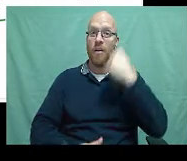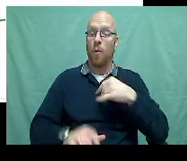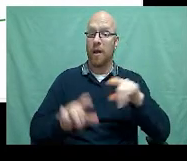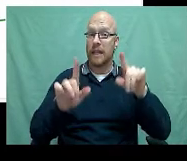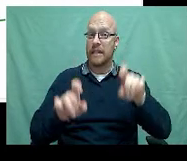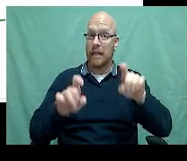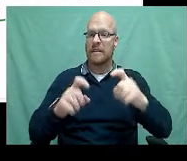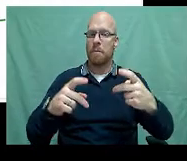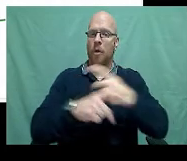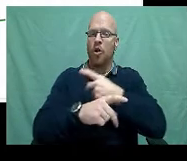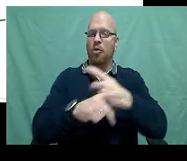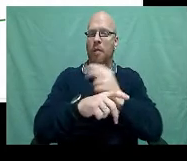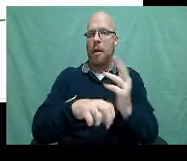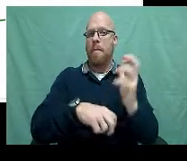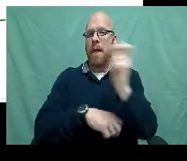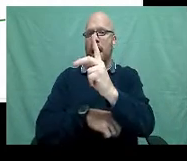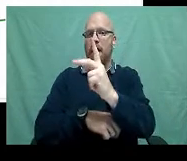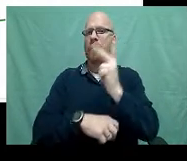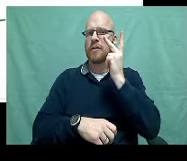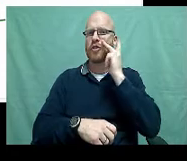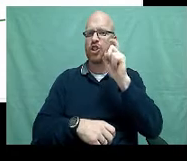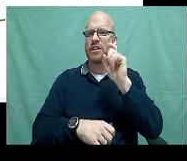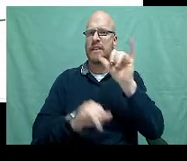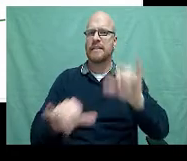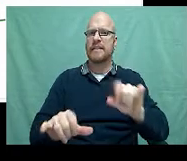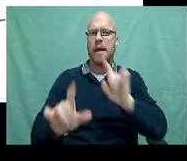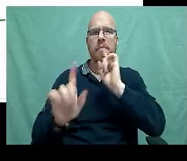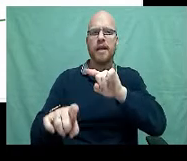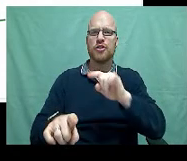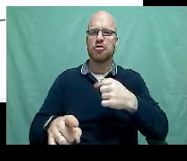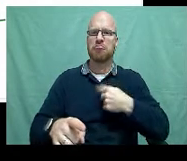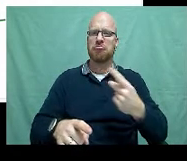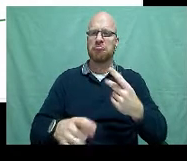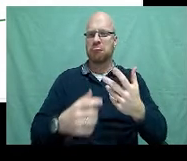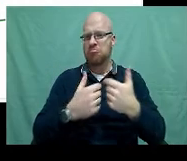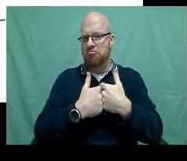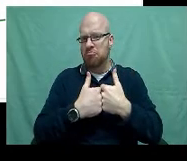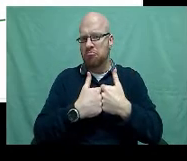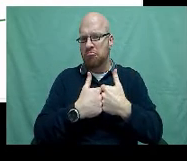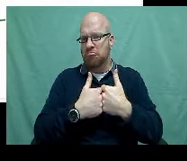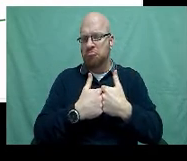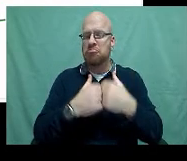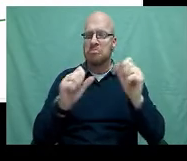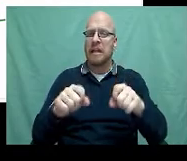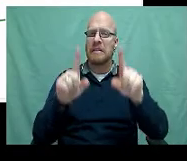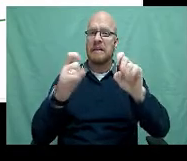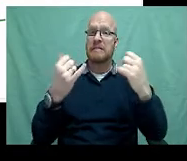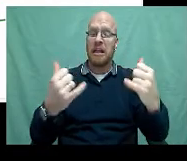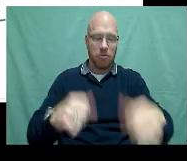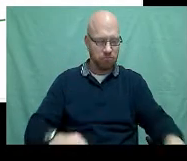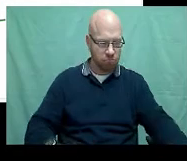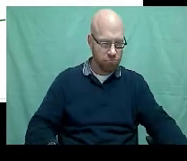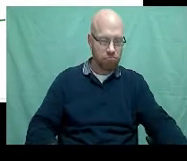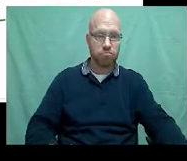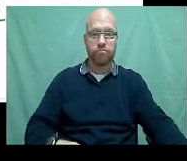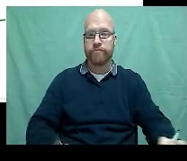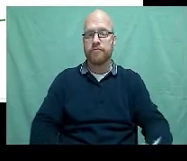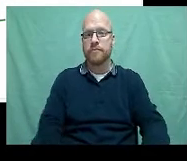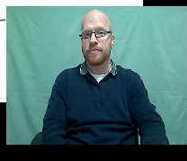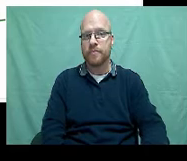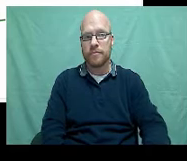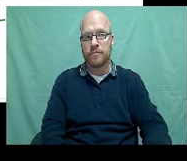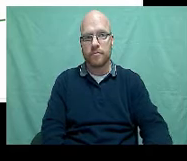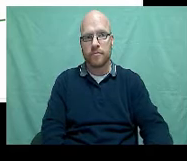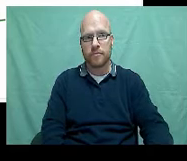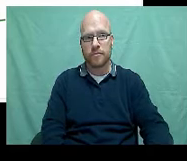now to verify that we're correct we should multiply this these two binomials and see if we go back to our